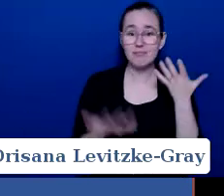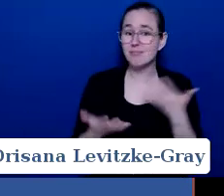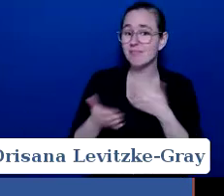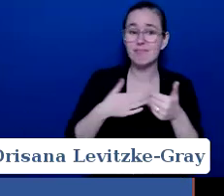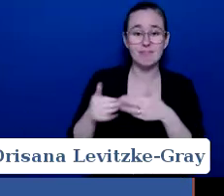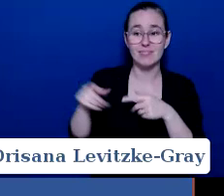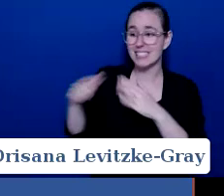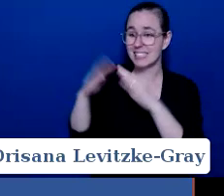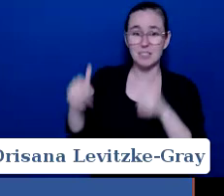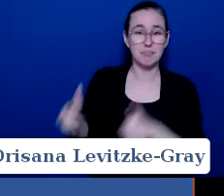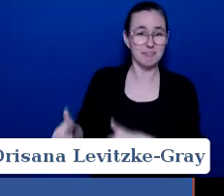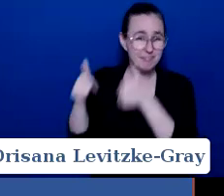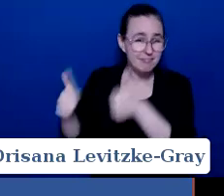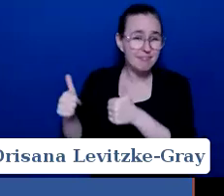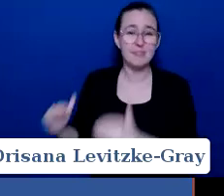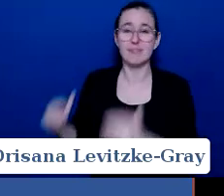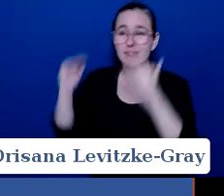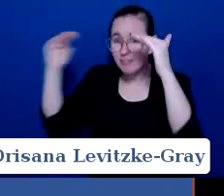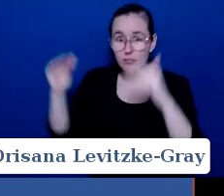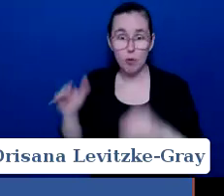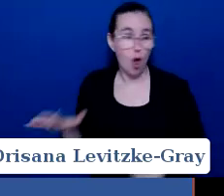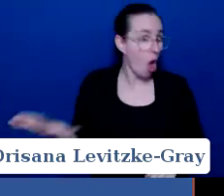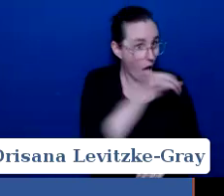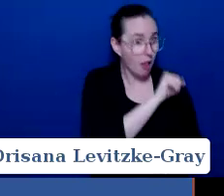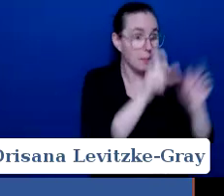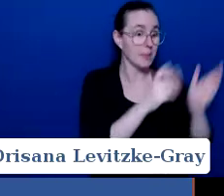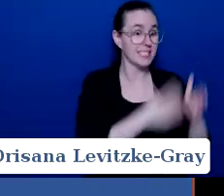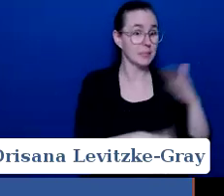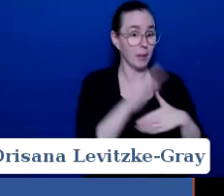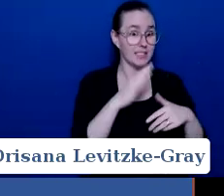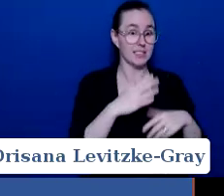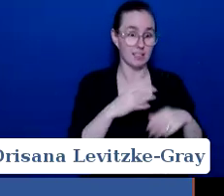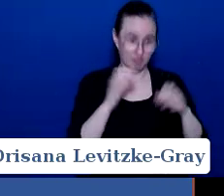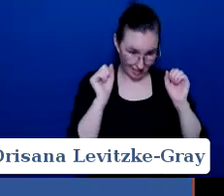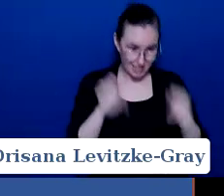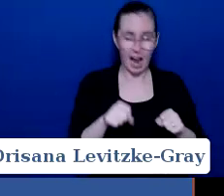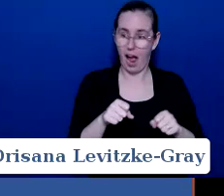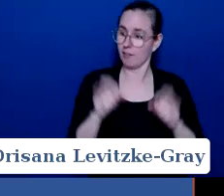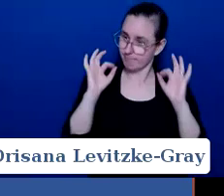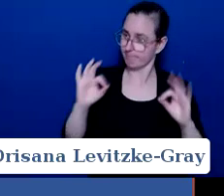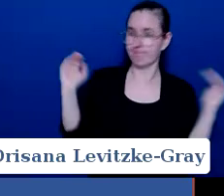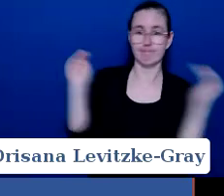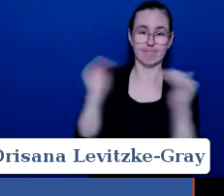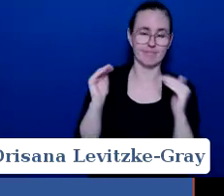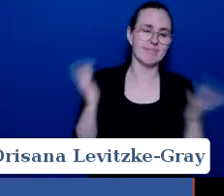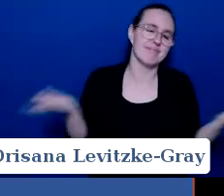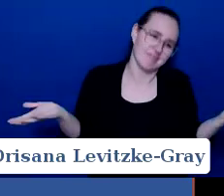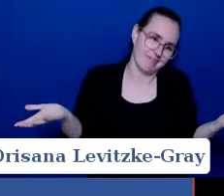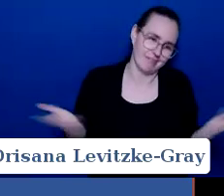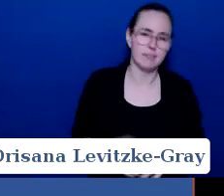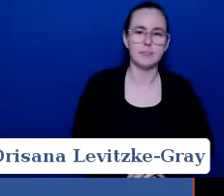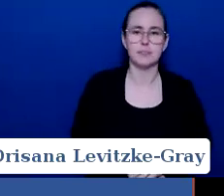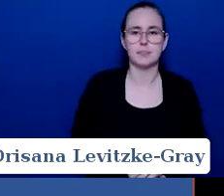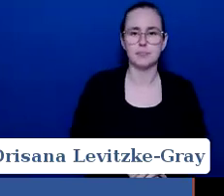Another element is that to be able to be in the system, you need to be informed about the disability card and the possible benefit. You need